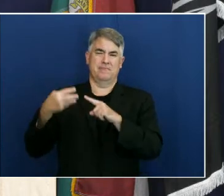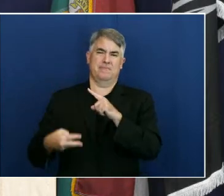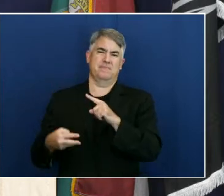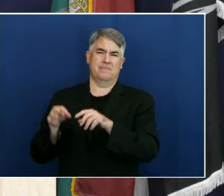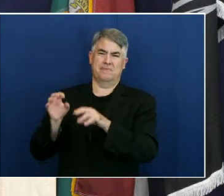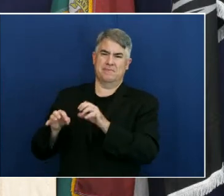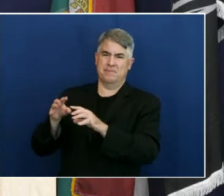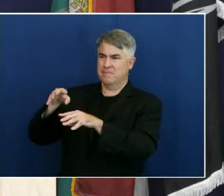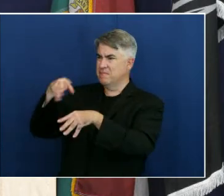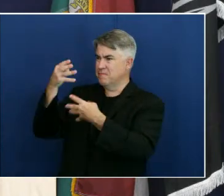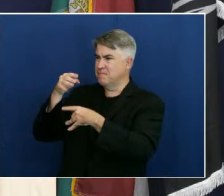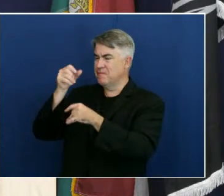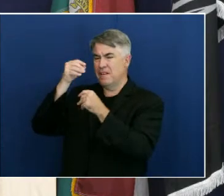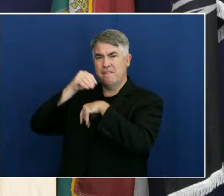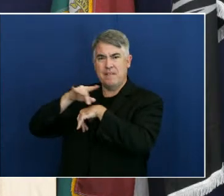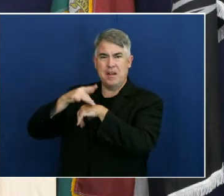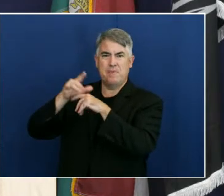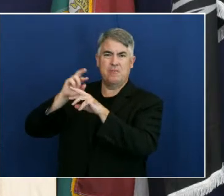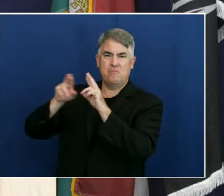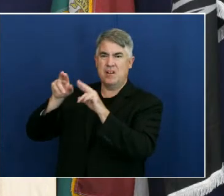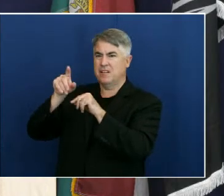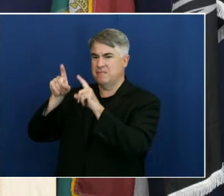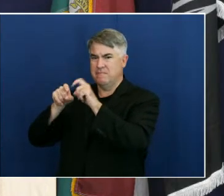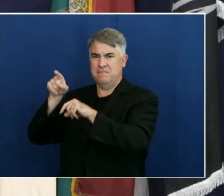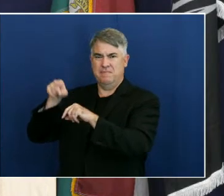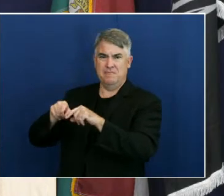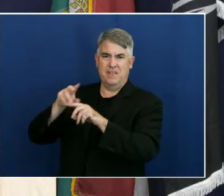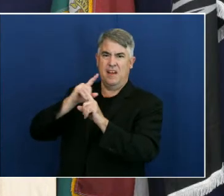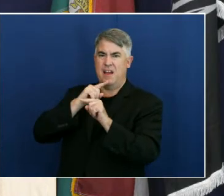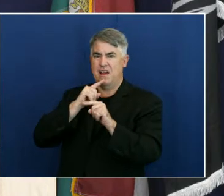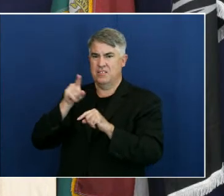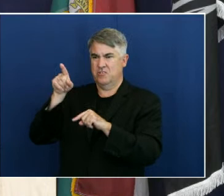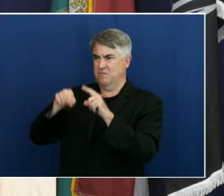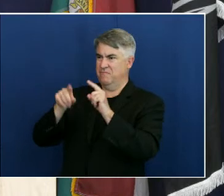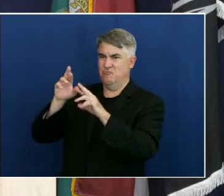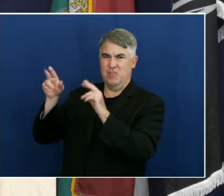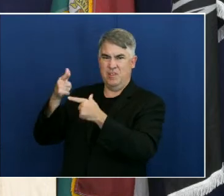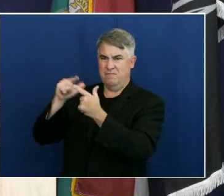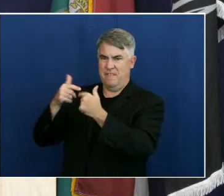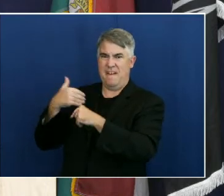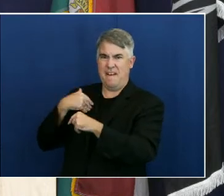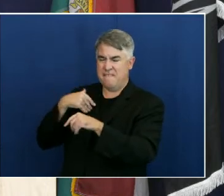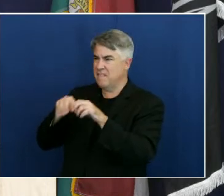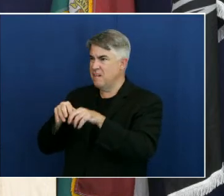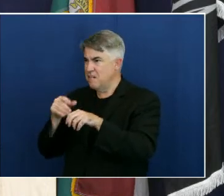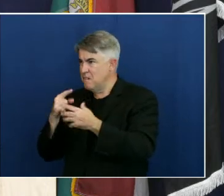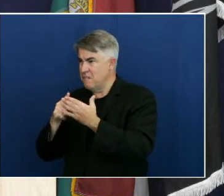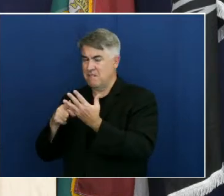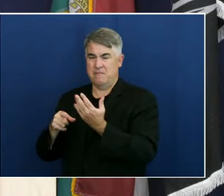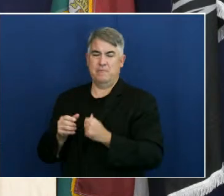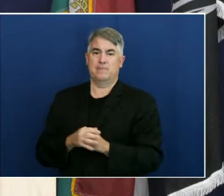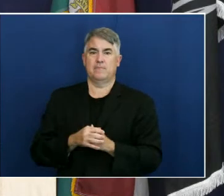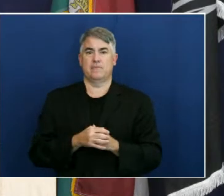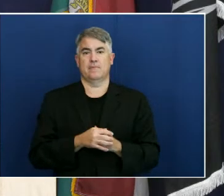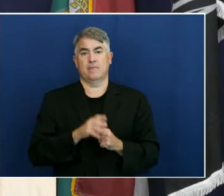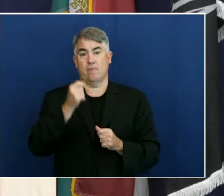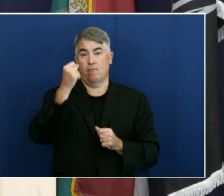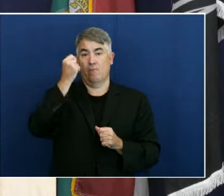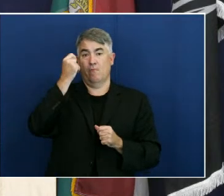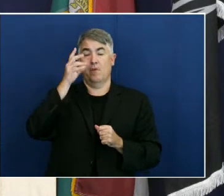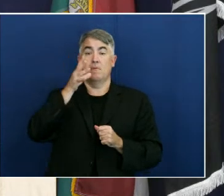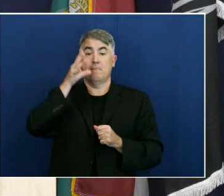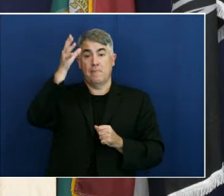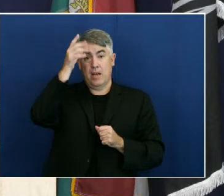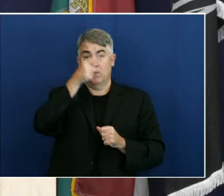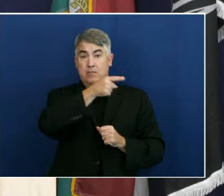given, that will walk folks through basic questions about you do need the consent of your parent or legal guardians in